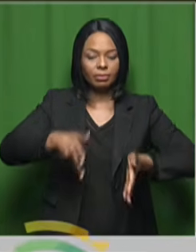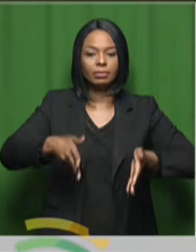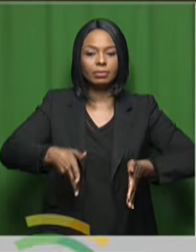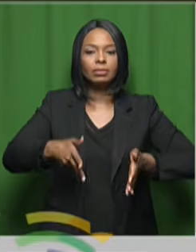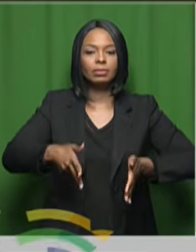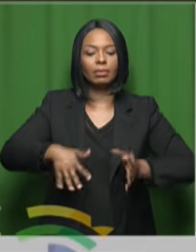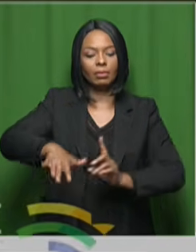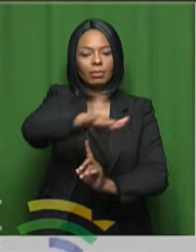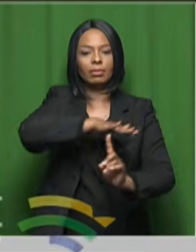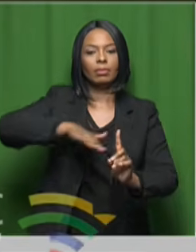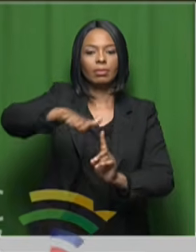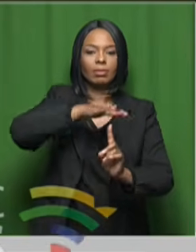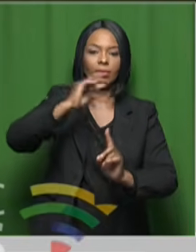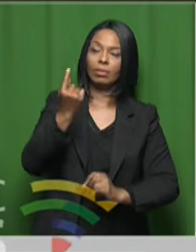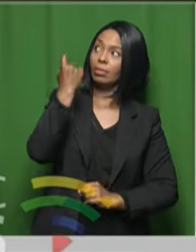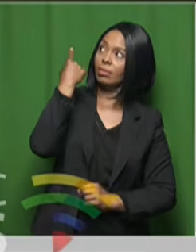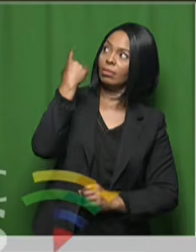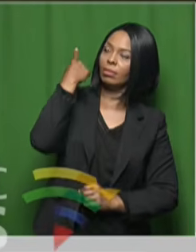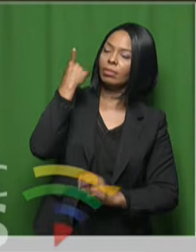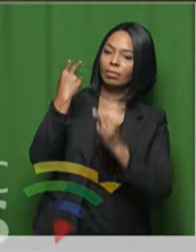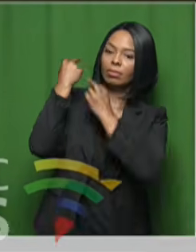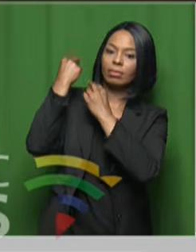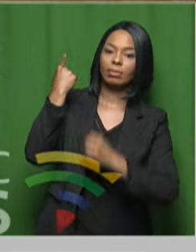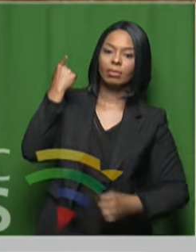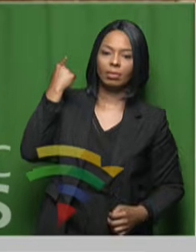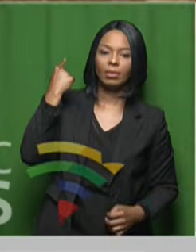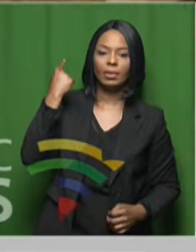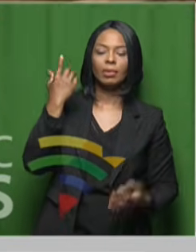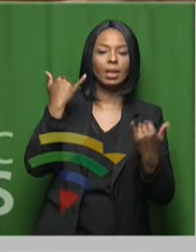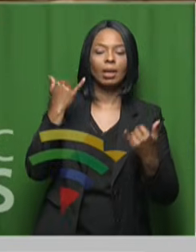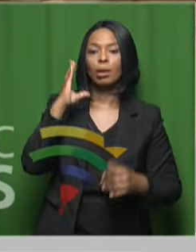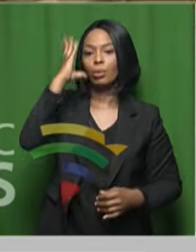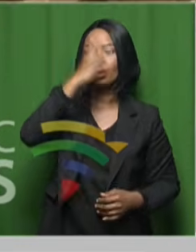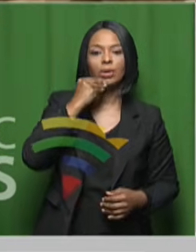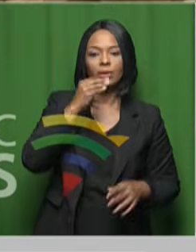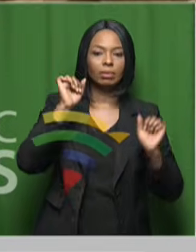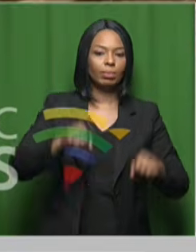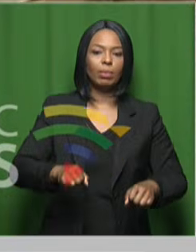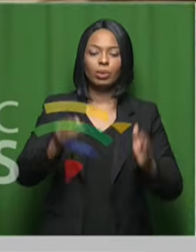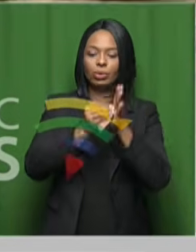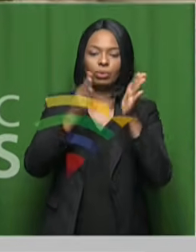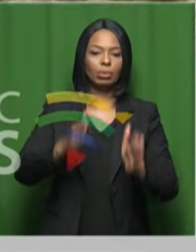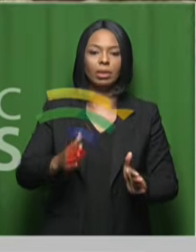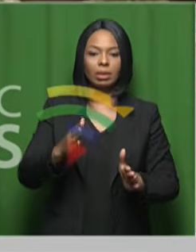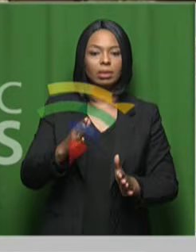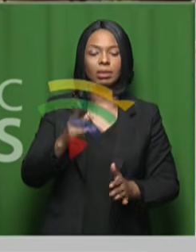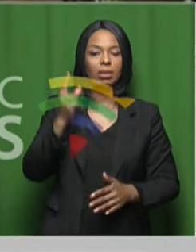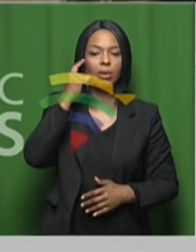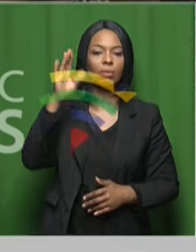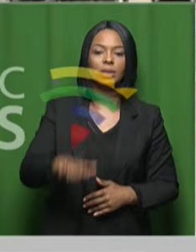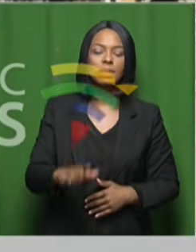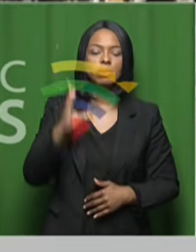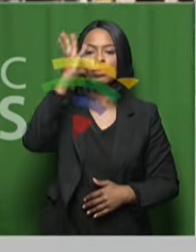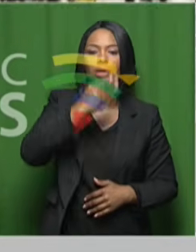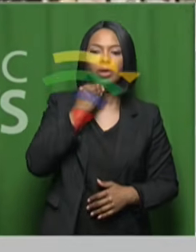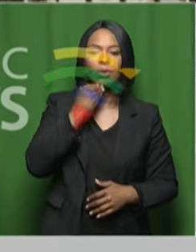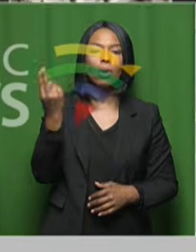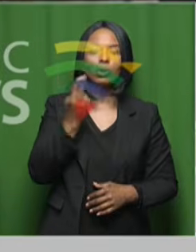that's a privately owned facility, and it's wonderful. It really is. I mean, from what we've seen, and we're going to also take the viewers up